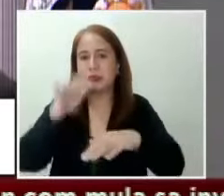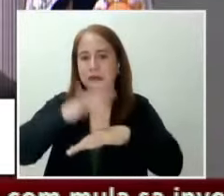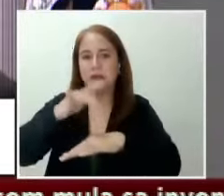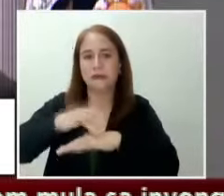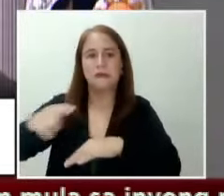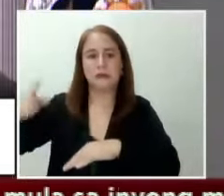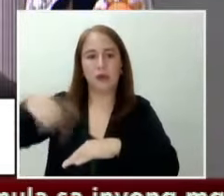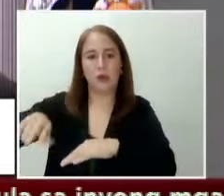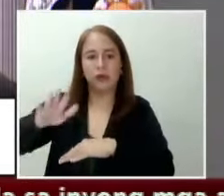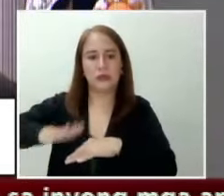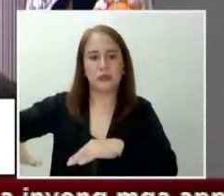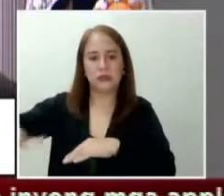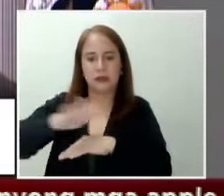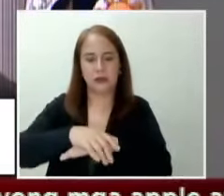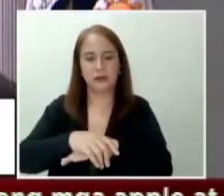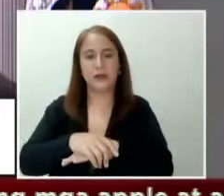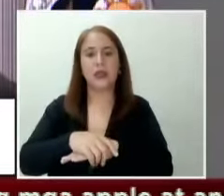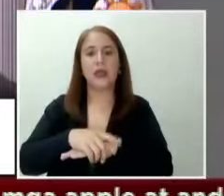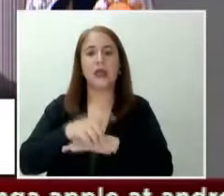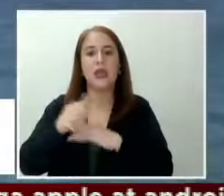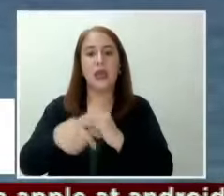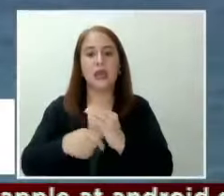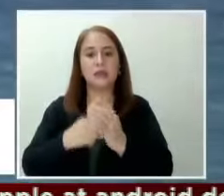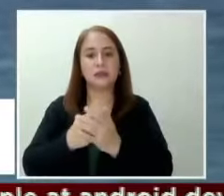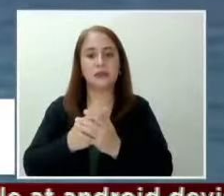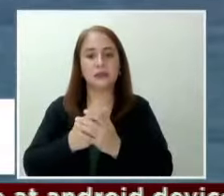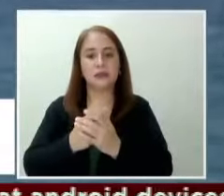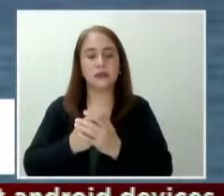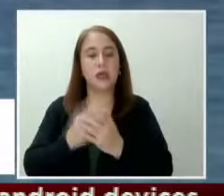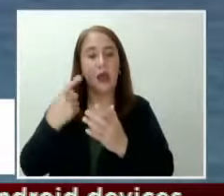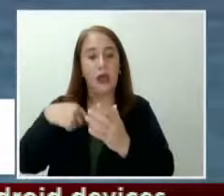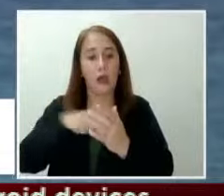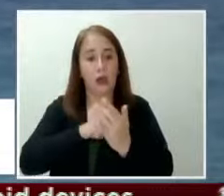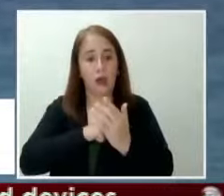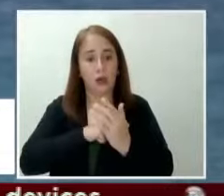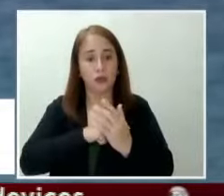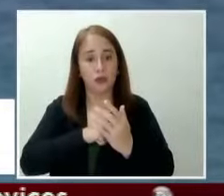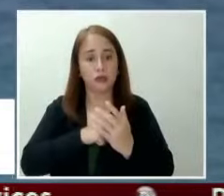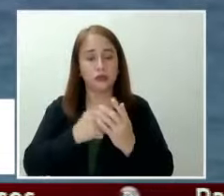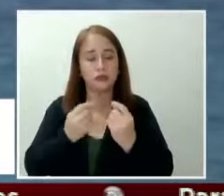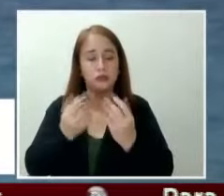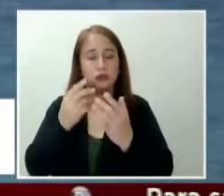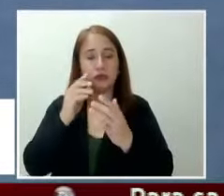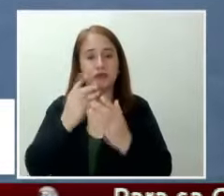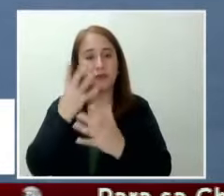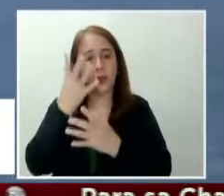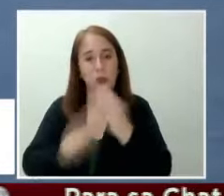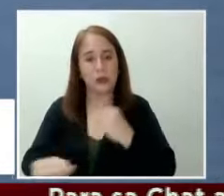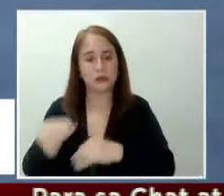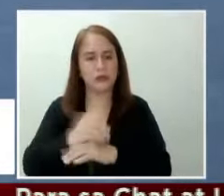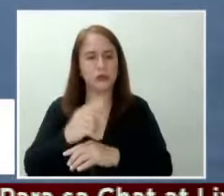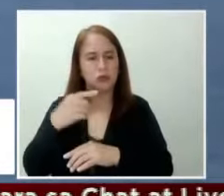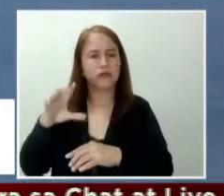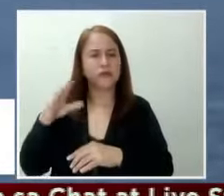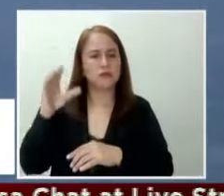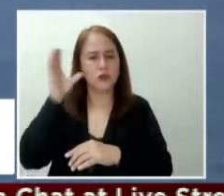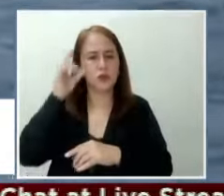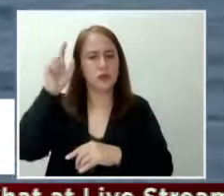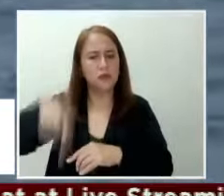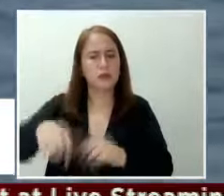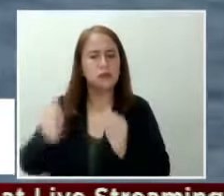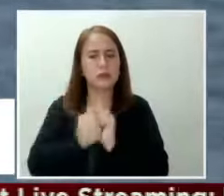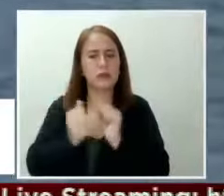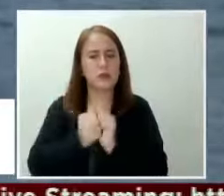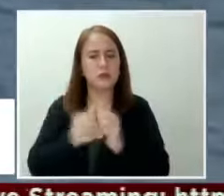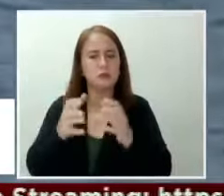and then our sense of nationhood dies. Kaya't para kay Carpio, dapat nang sumama ang Pilipinas sa naval